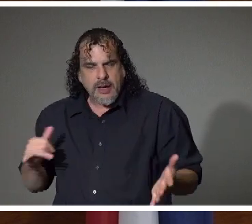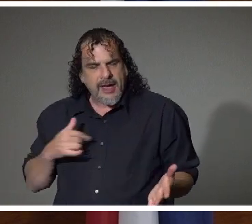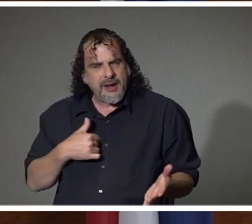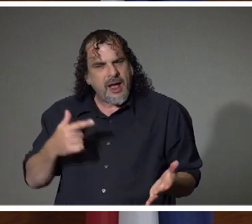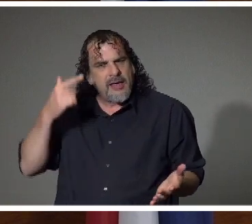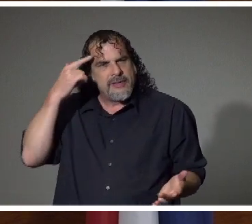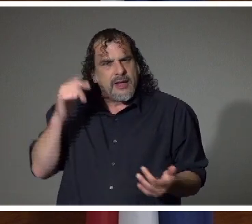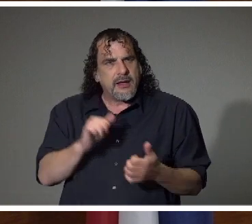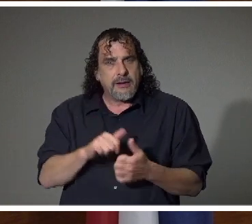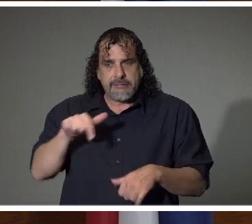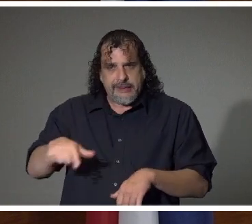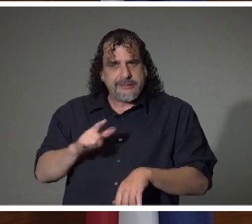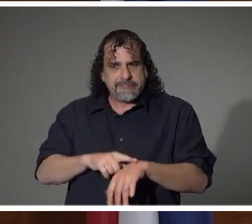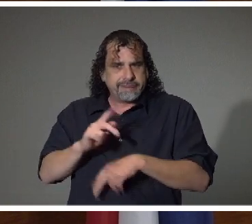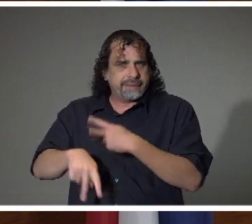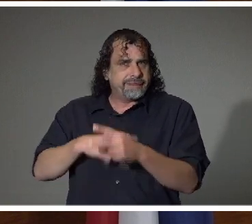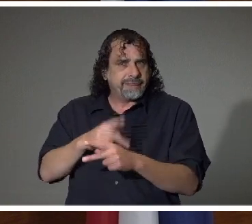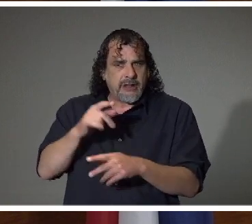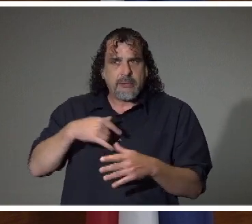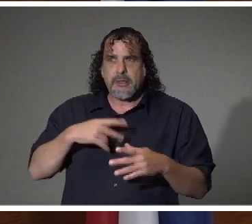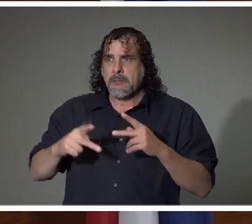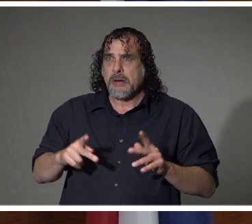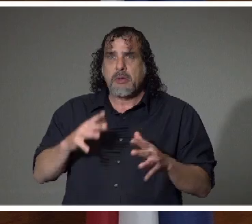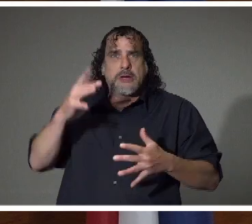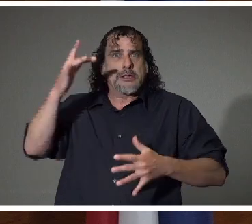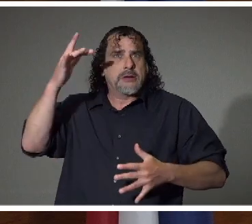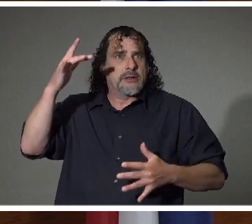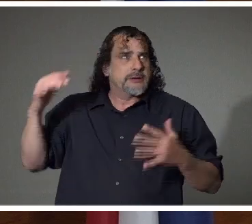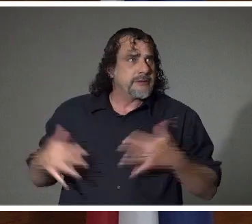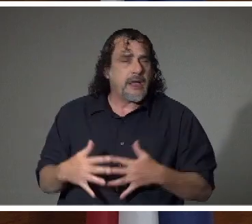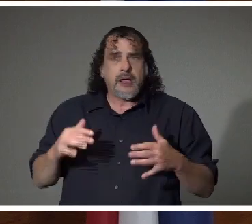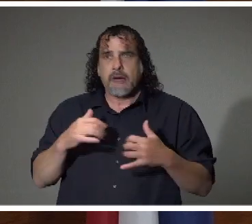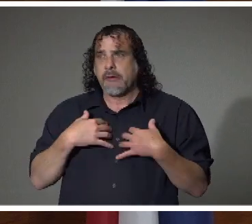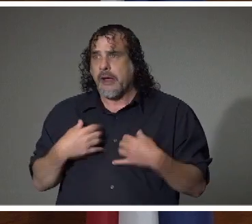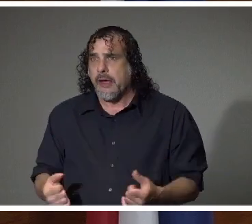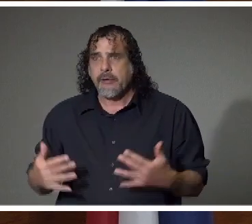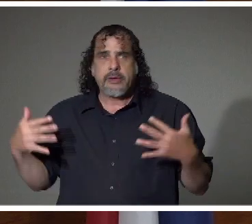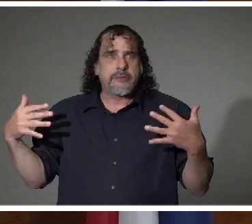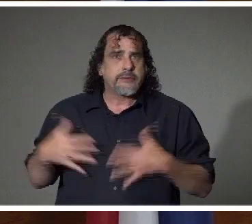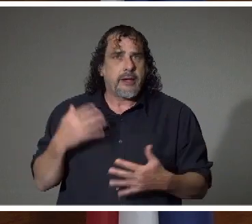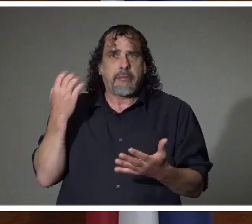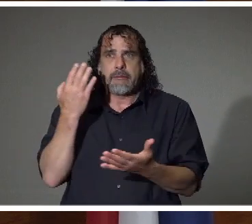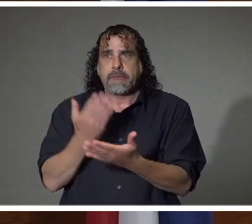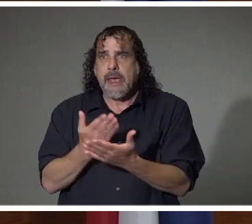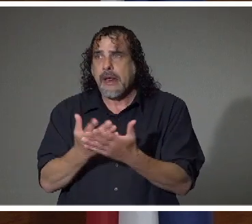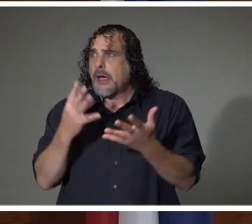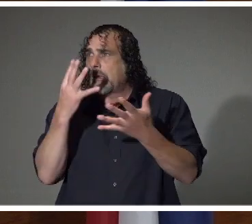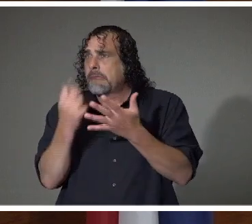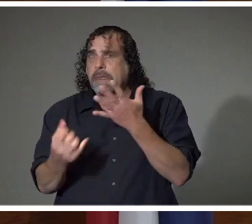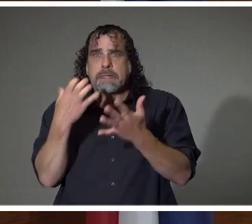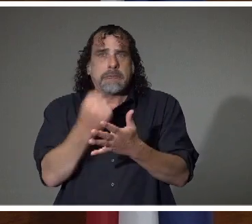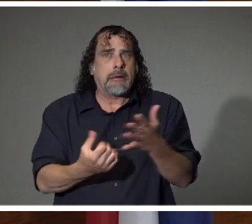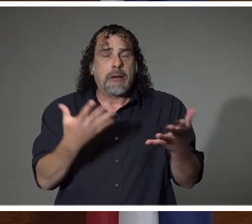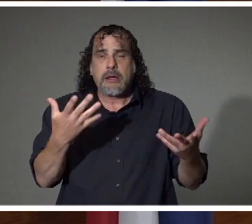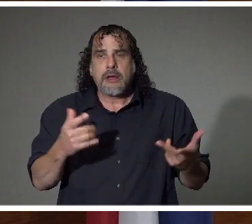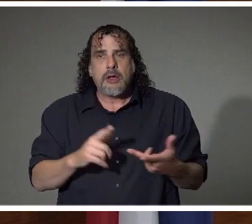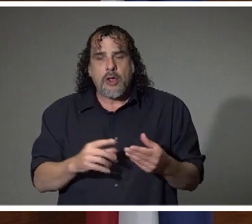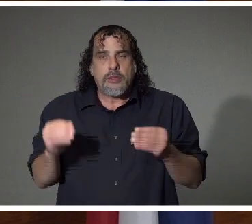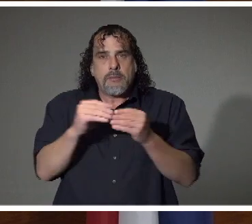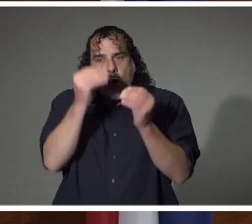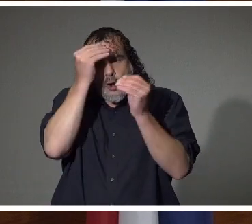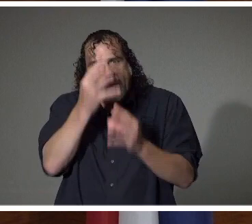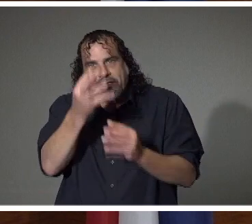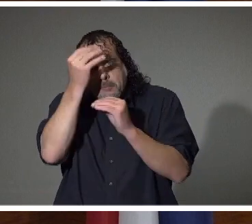in times such as these where people are scared, they're scared for their health, they're scared for their economic well-being, the more data and the